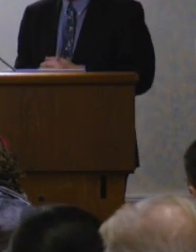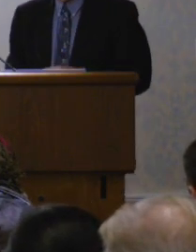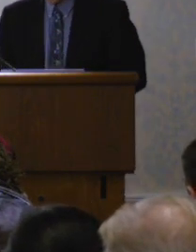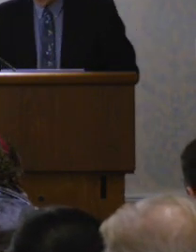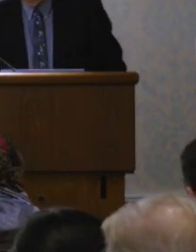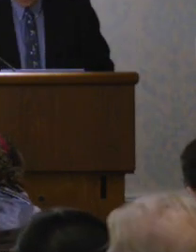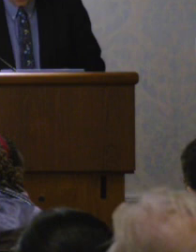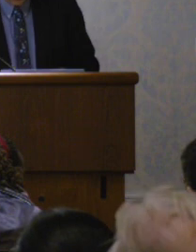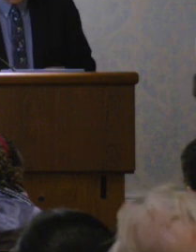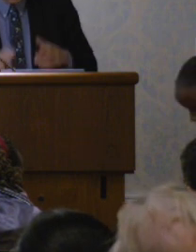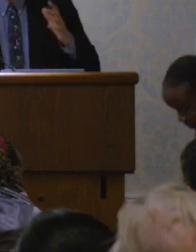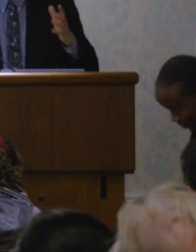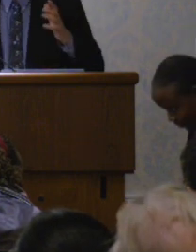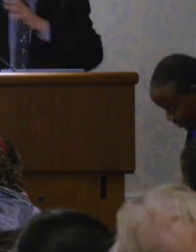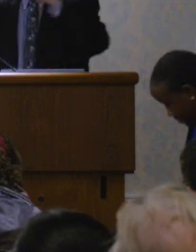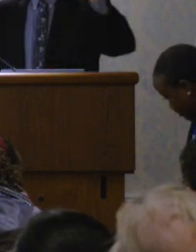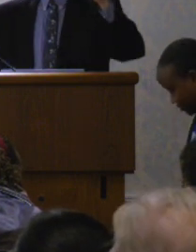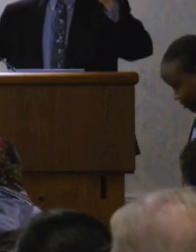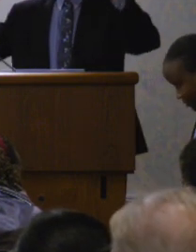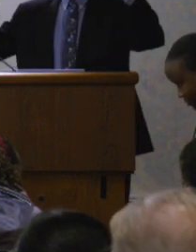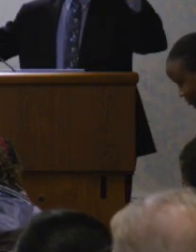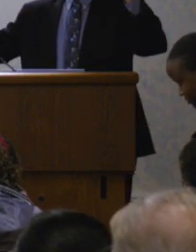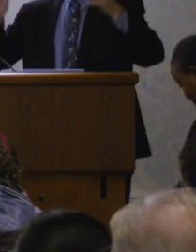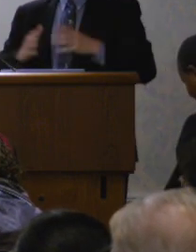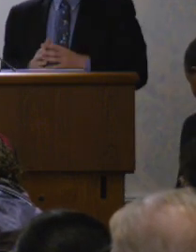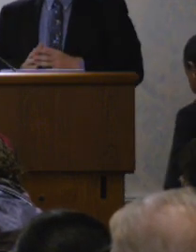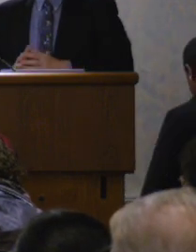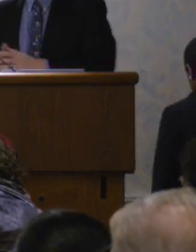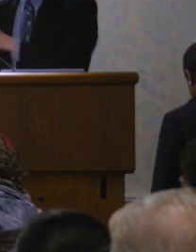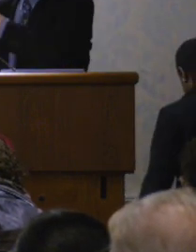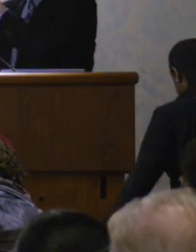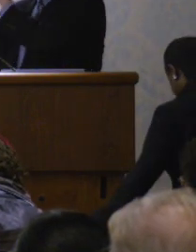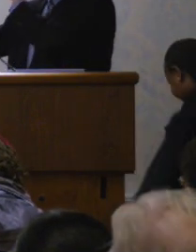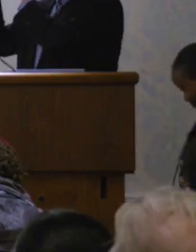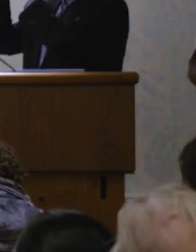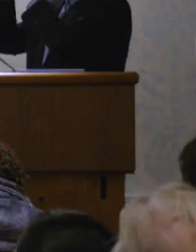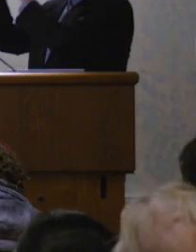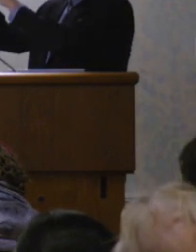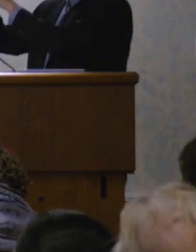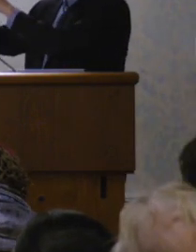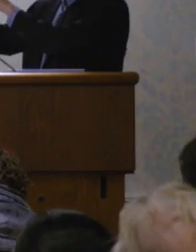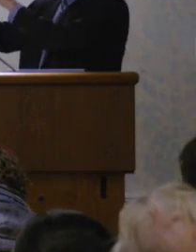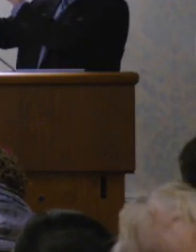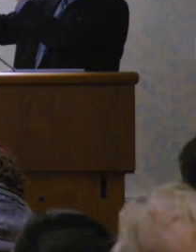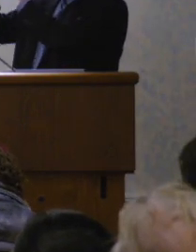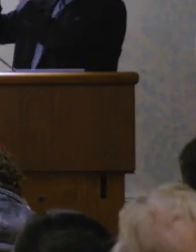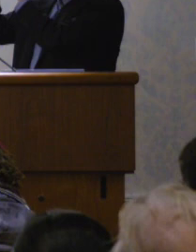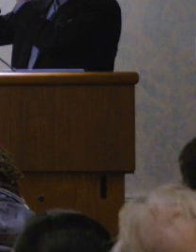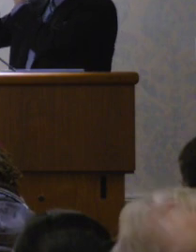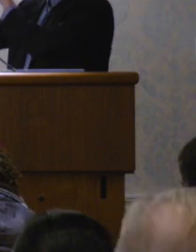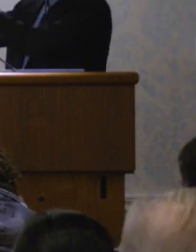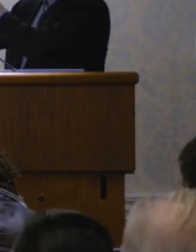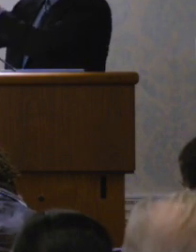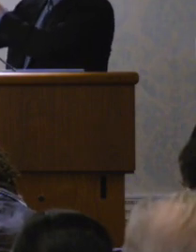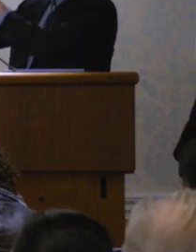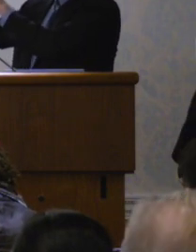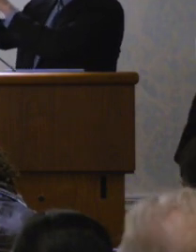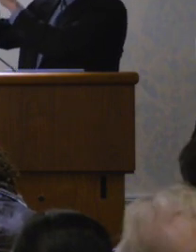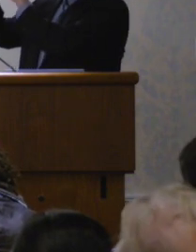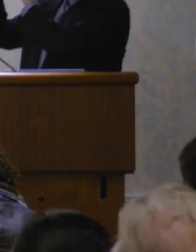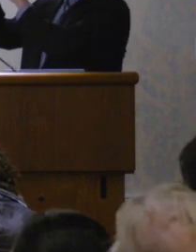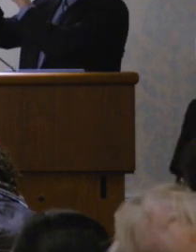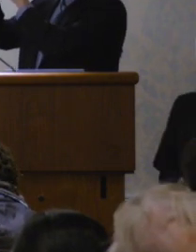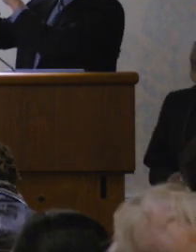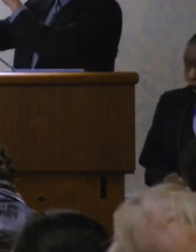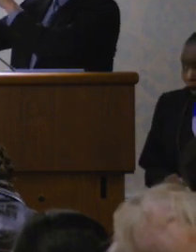currently working. So today we're going to talk about improving, but I also want to note that as we improve the quality of